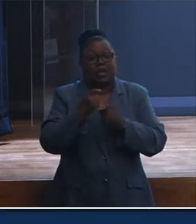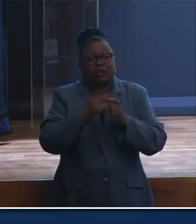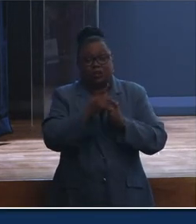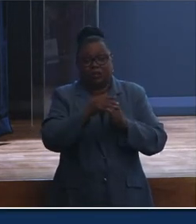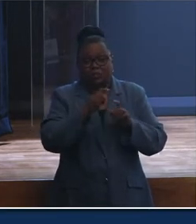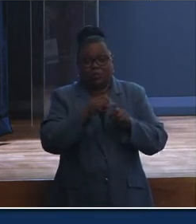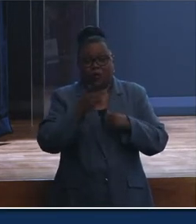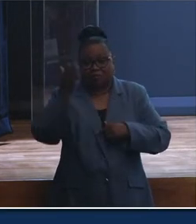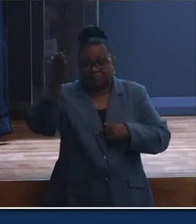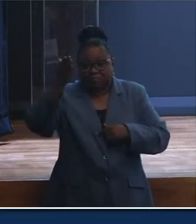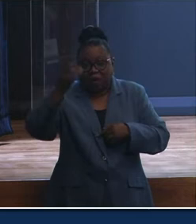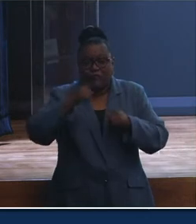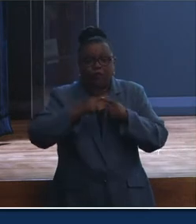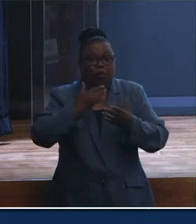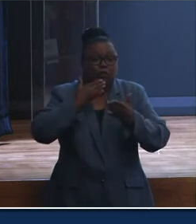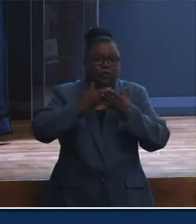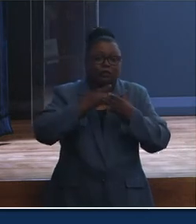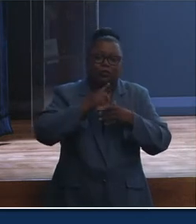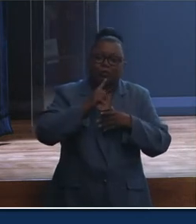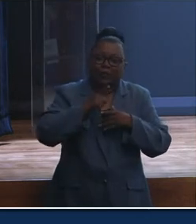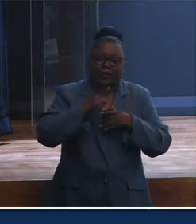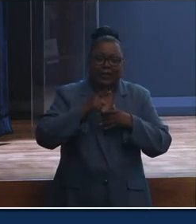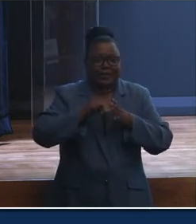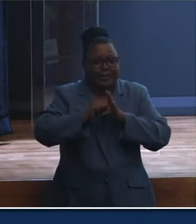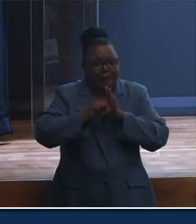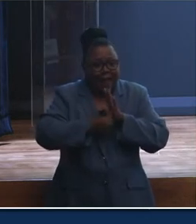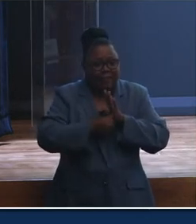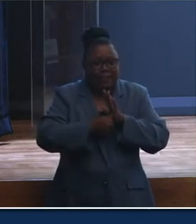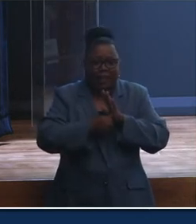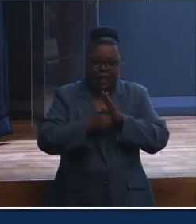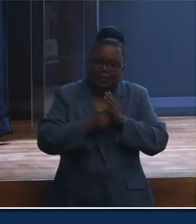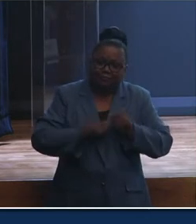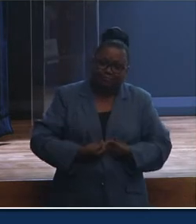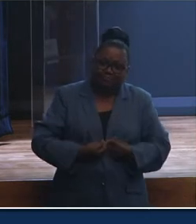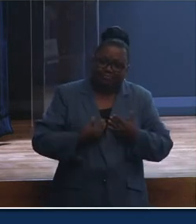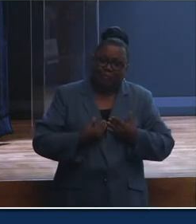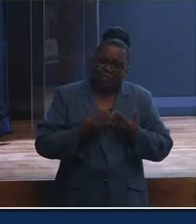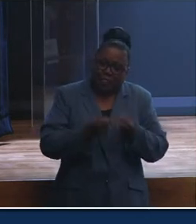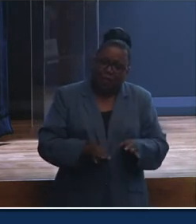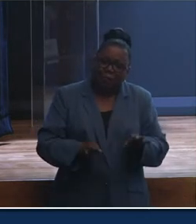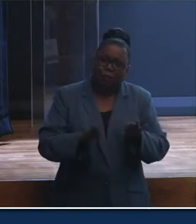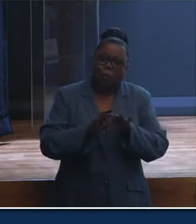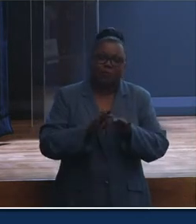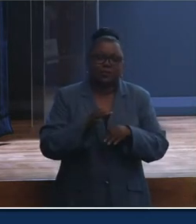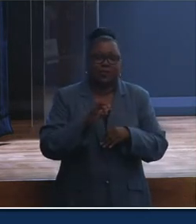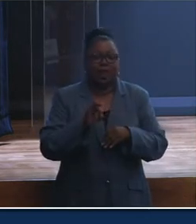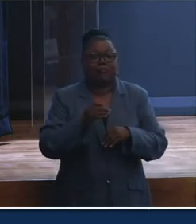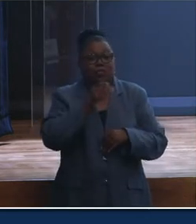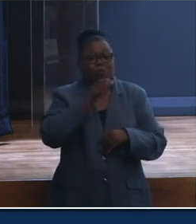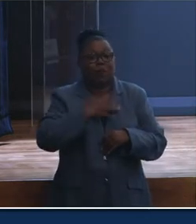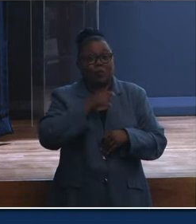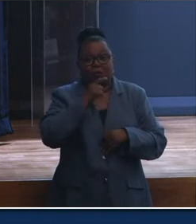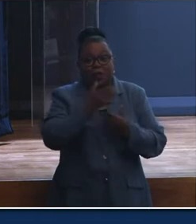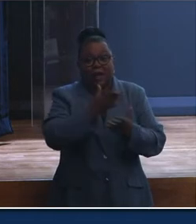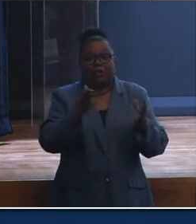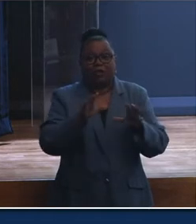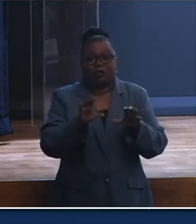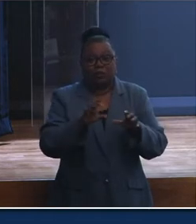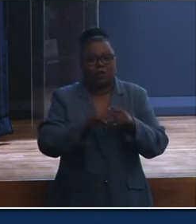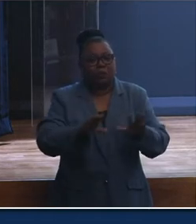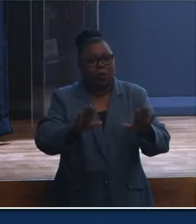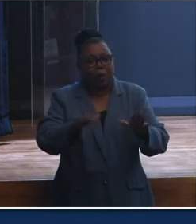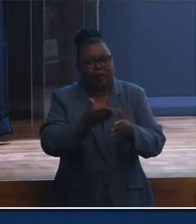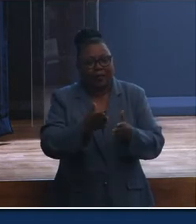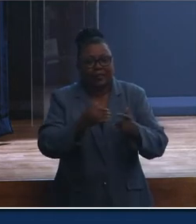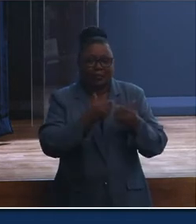her platform for good to really, I think, highlight and uplift the importance of the women who are out there doing